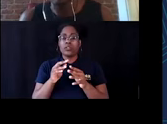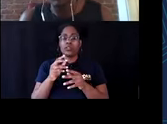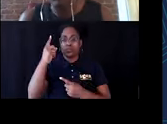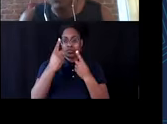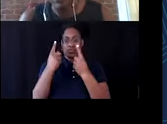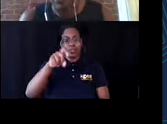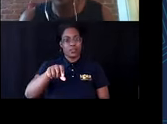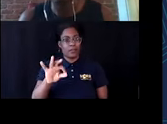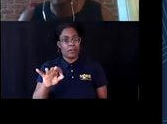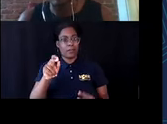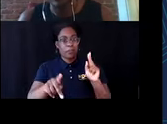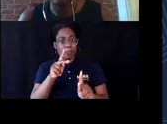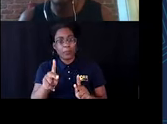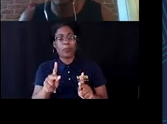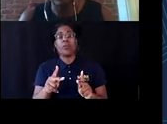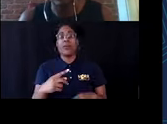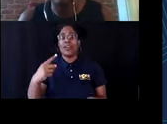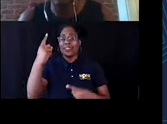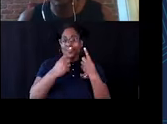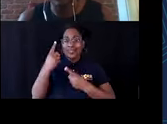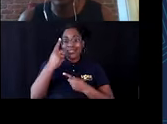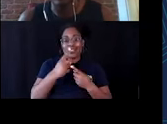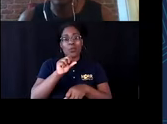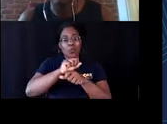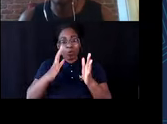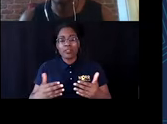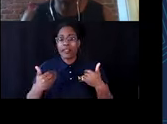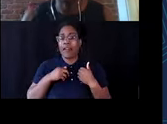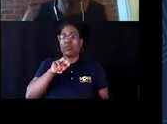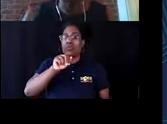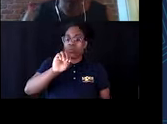that workers have a race, have a sex, have a sexuality.